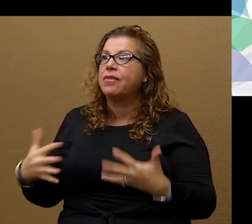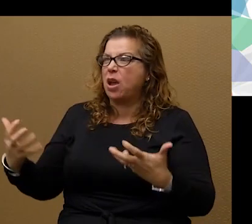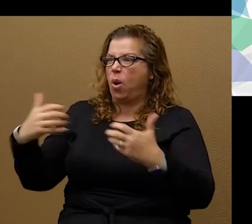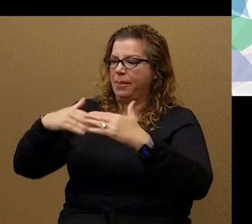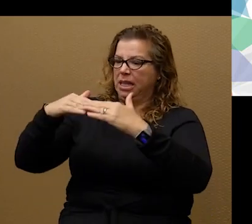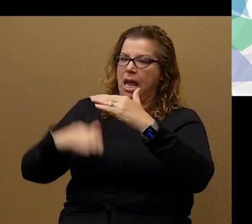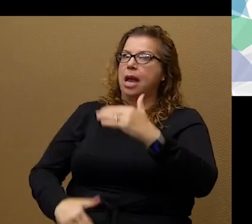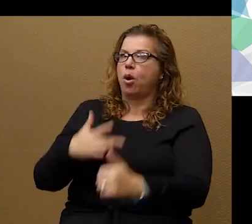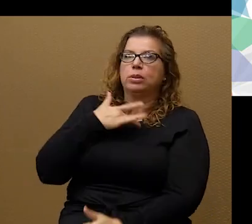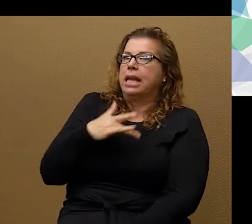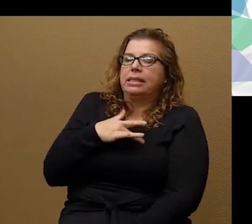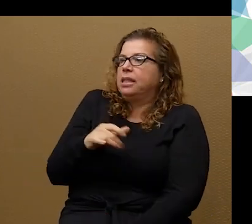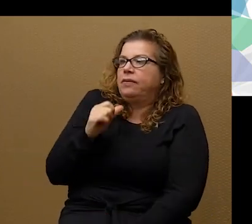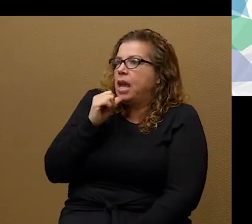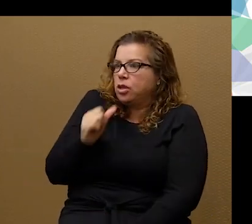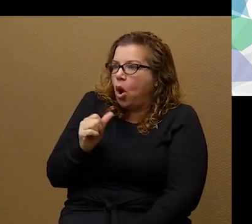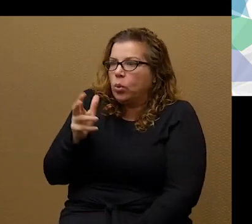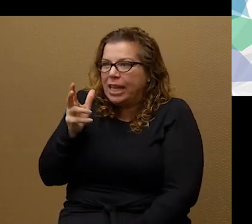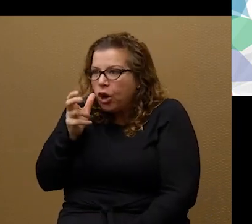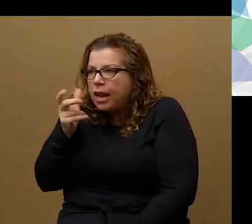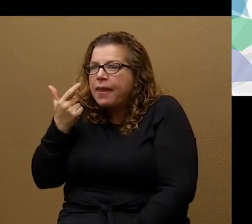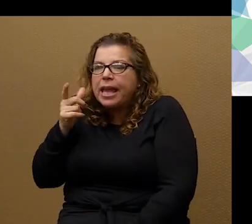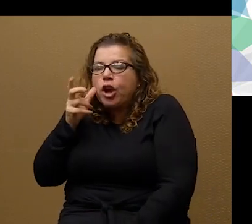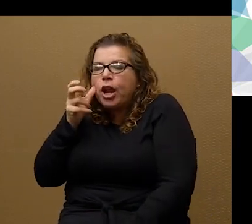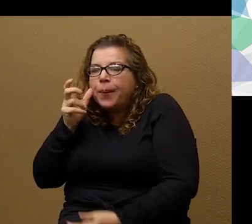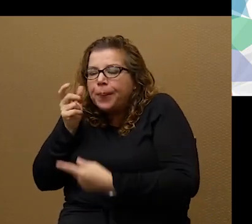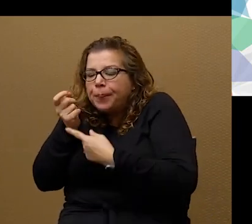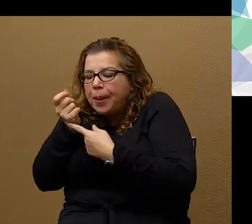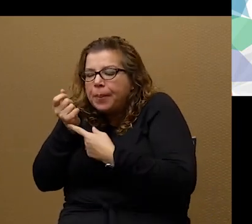rhythmic noises.